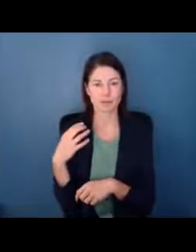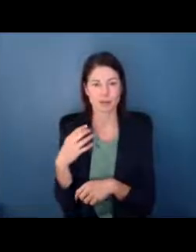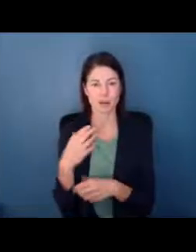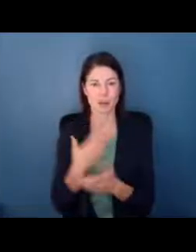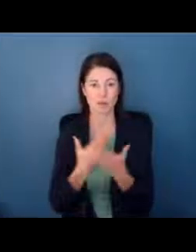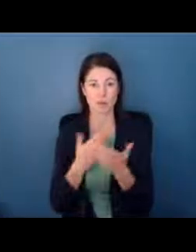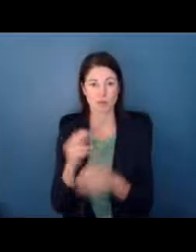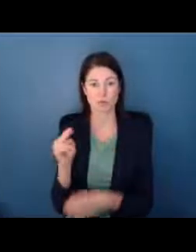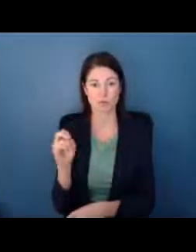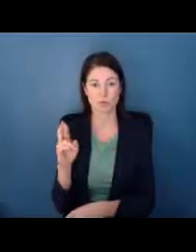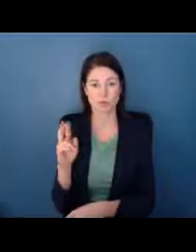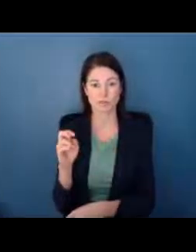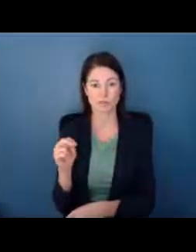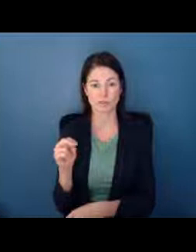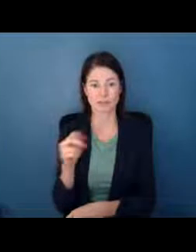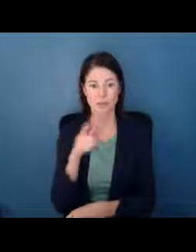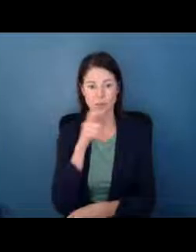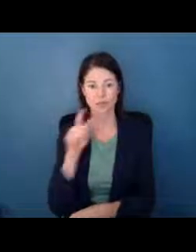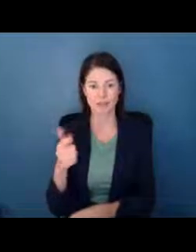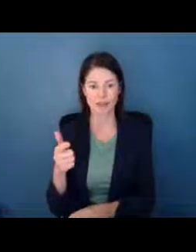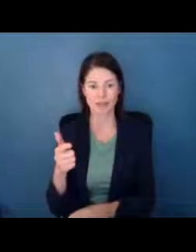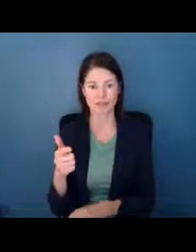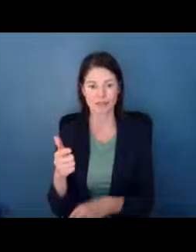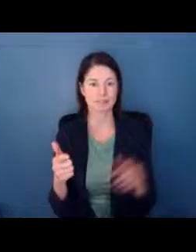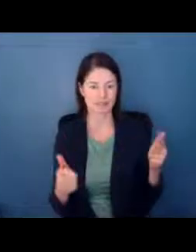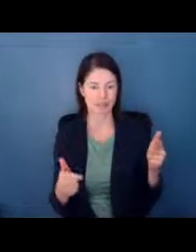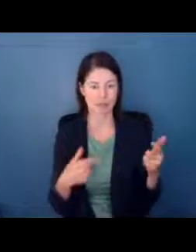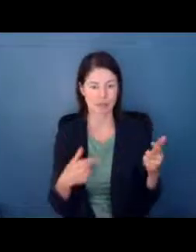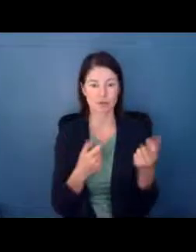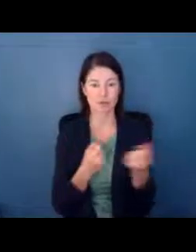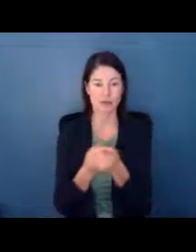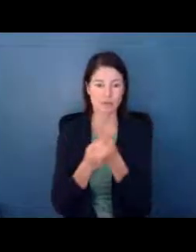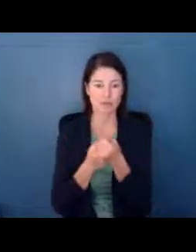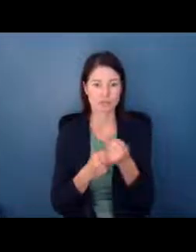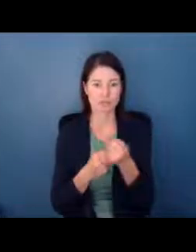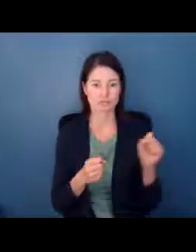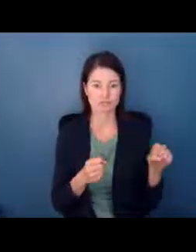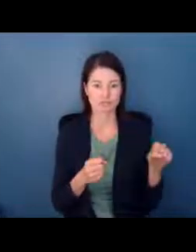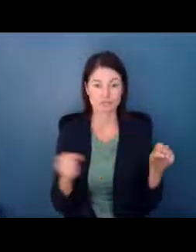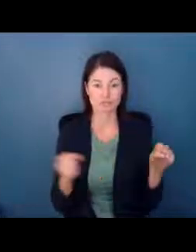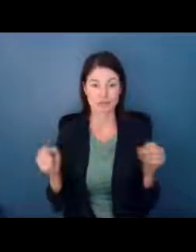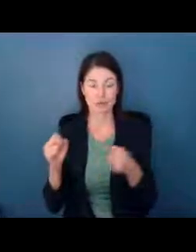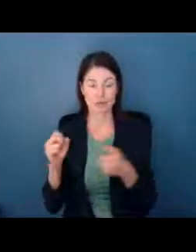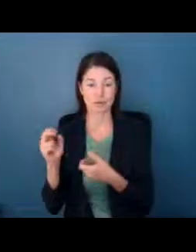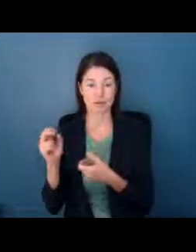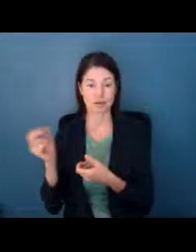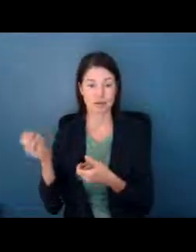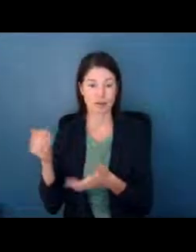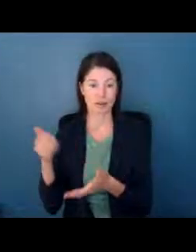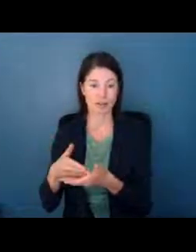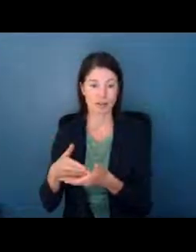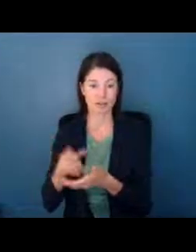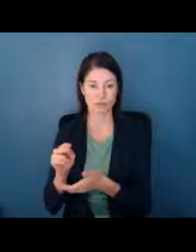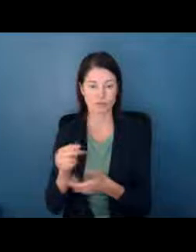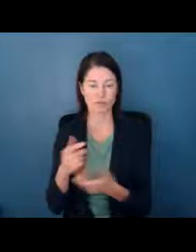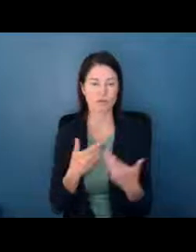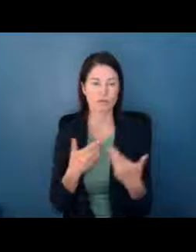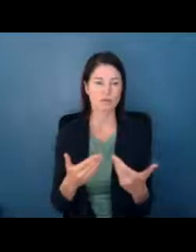but I will need a second on that. Second. All those in favor? Aye. Opposed? Motion carries. Thank you so much. Appreciate